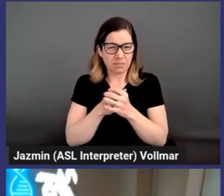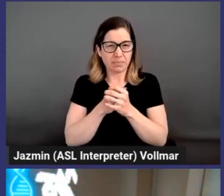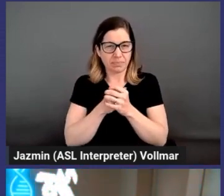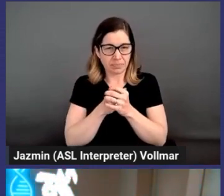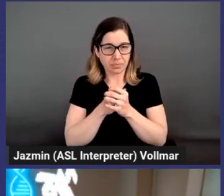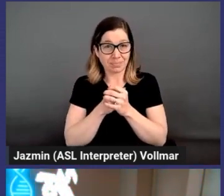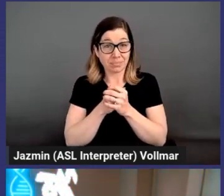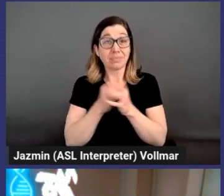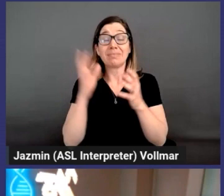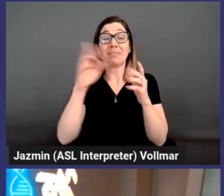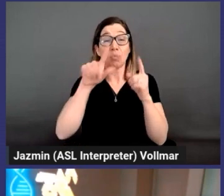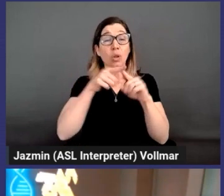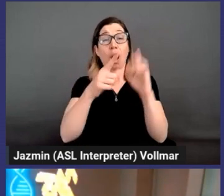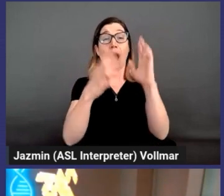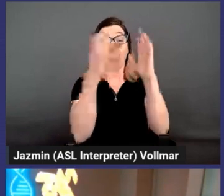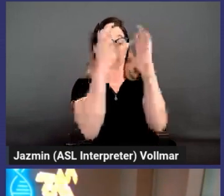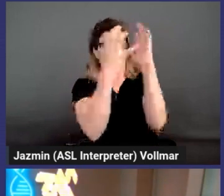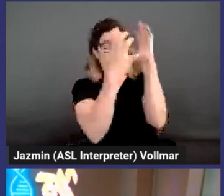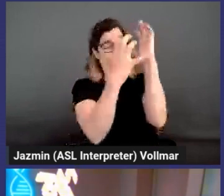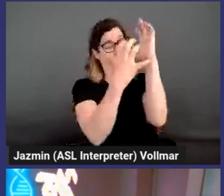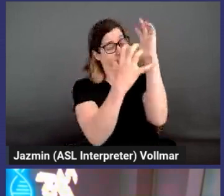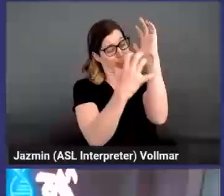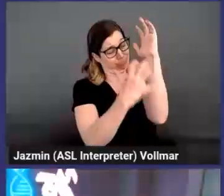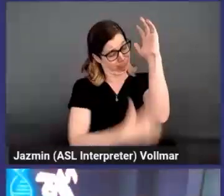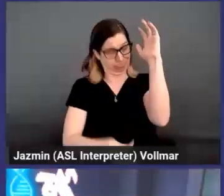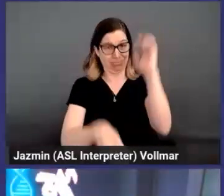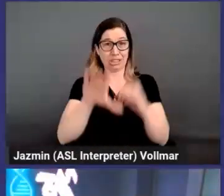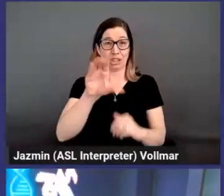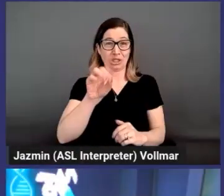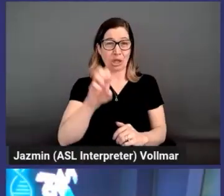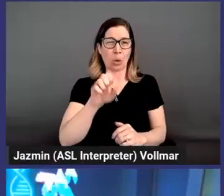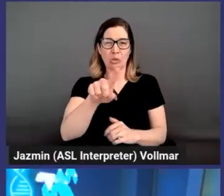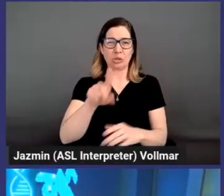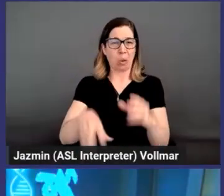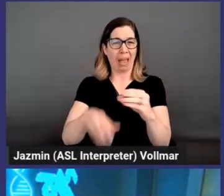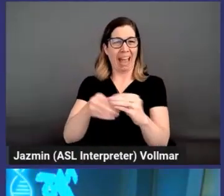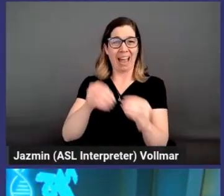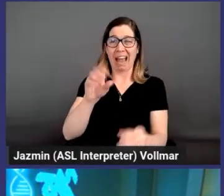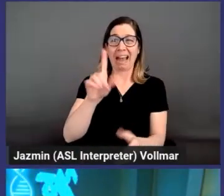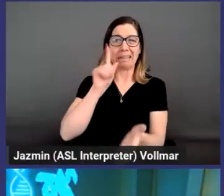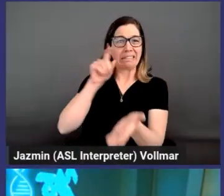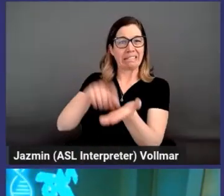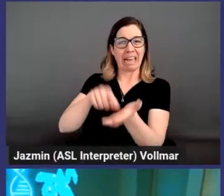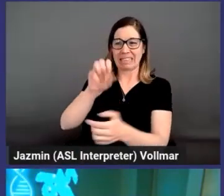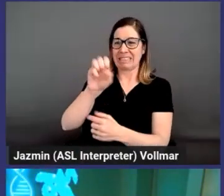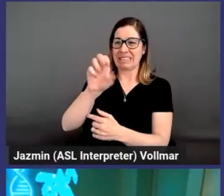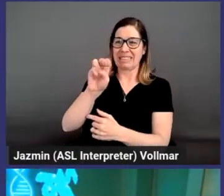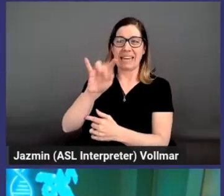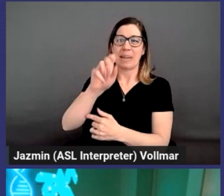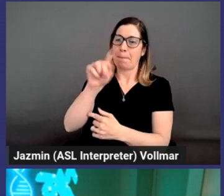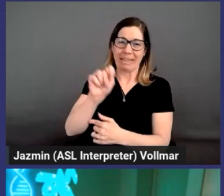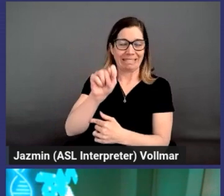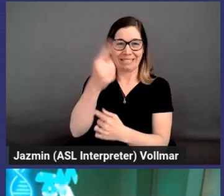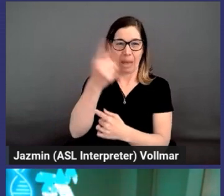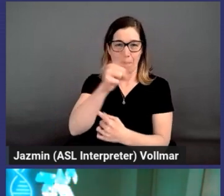lines and lines of text, and you just want to put in some sentiment here, right? Detect the sentiment of this text.